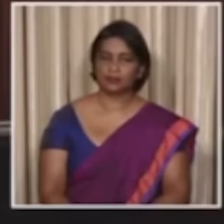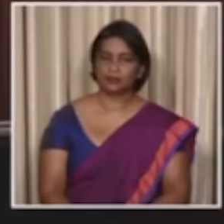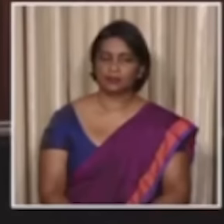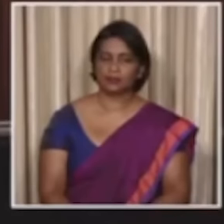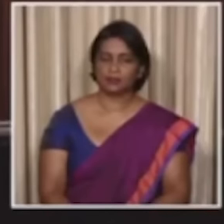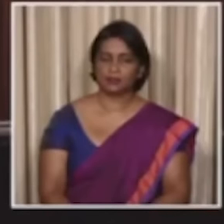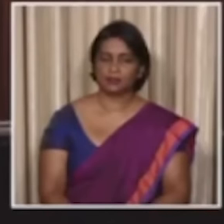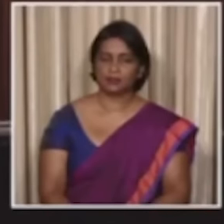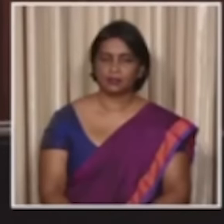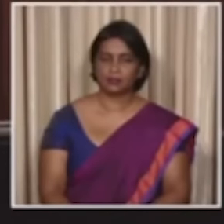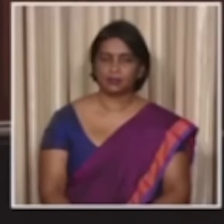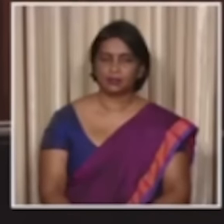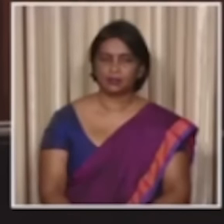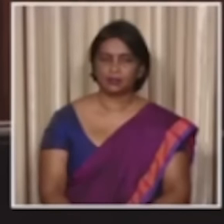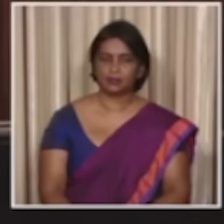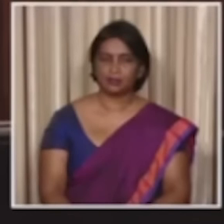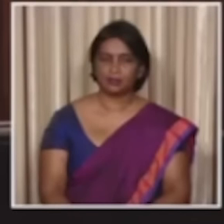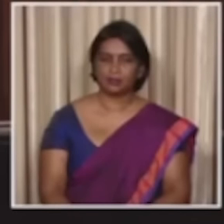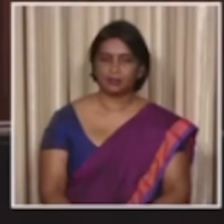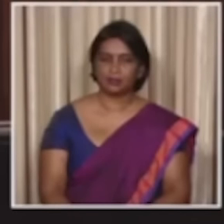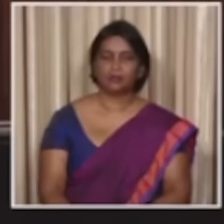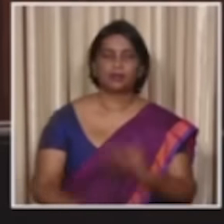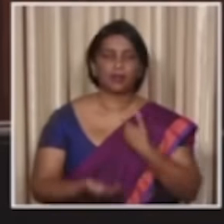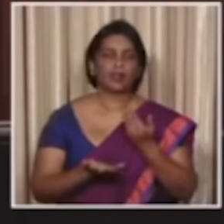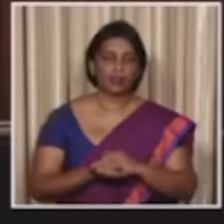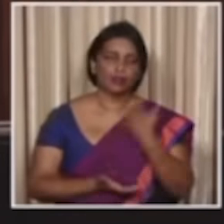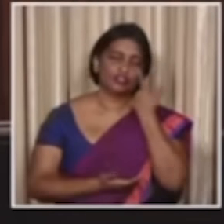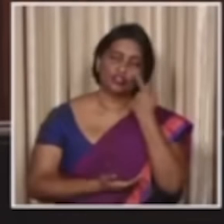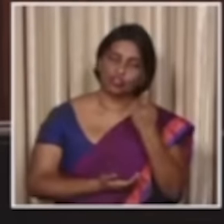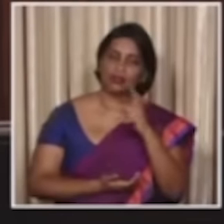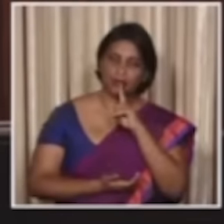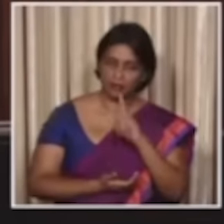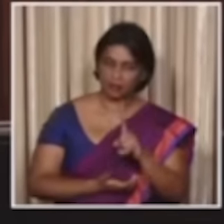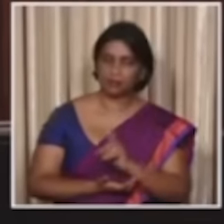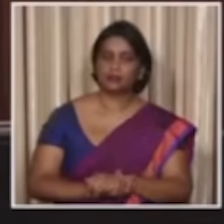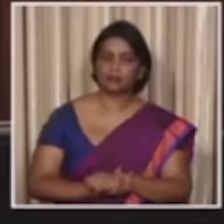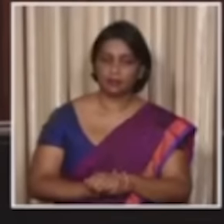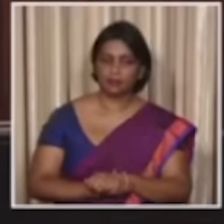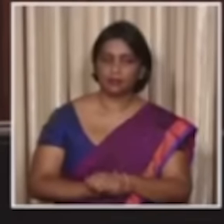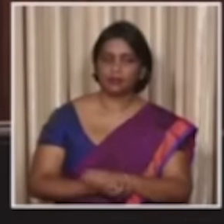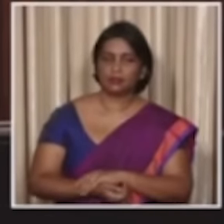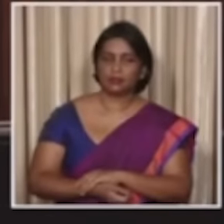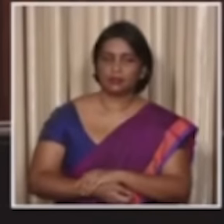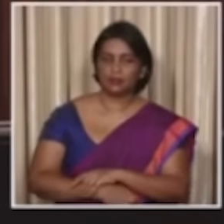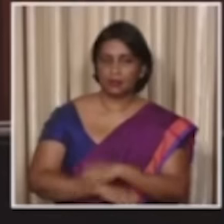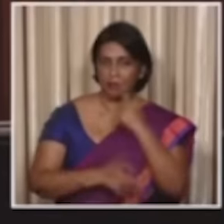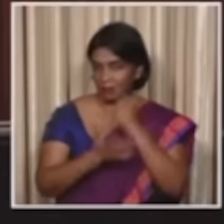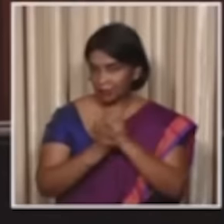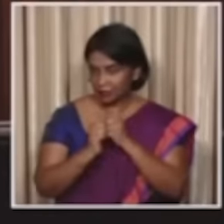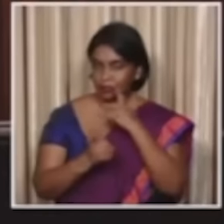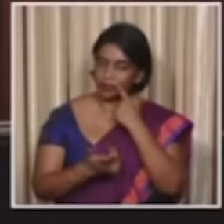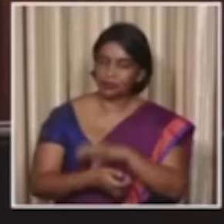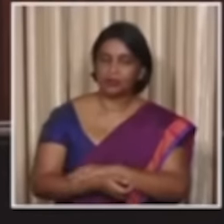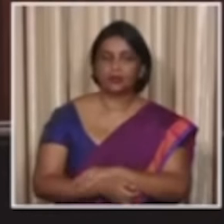So I apologize once again if there was any inconvenience caused to you. The next turn will come to you. Once